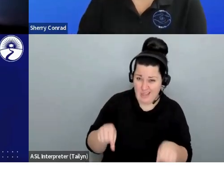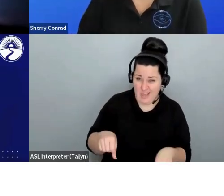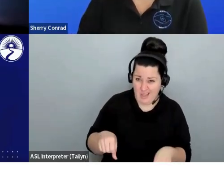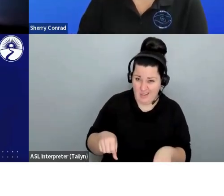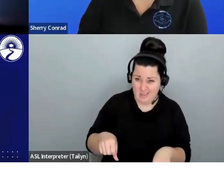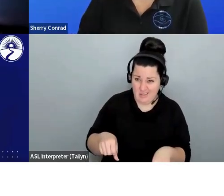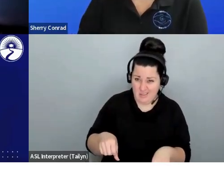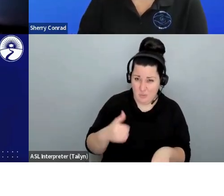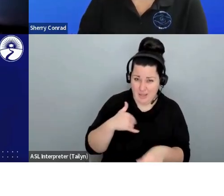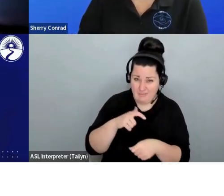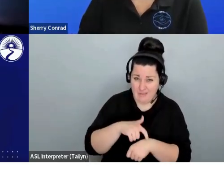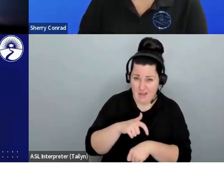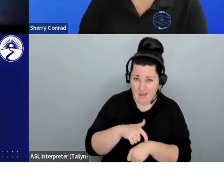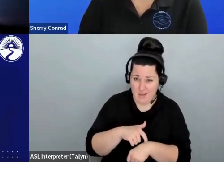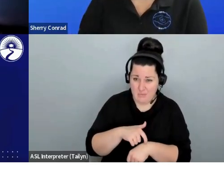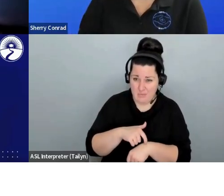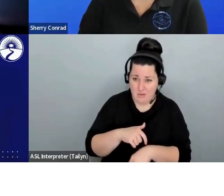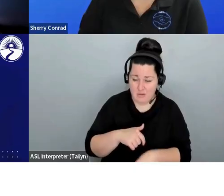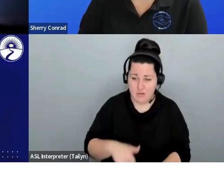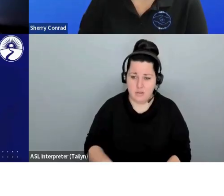Do we have time or